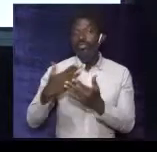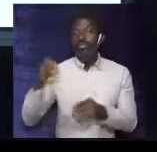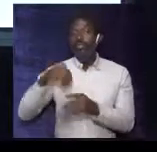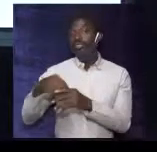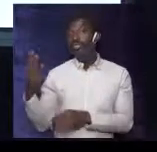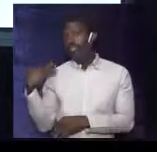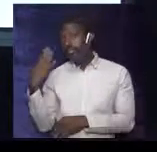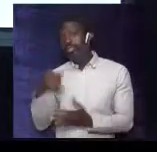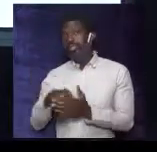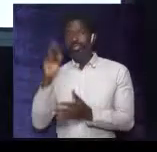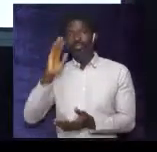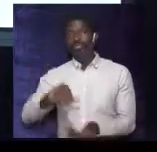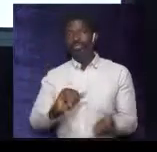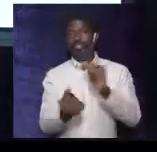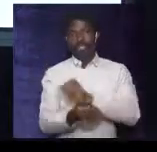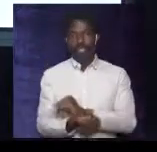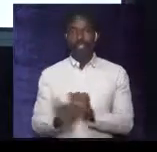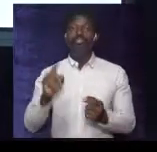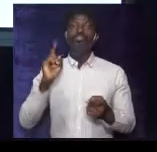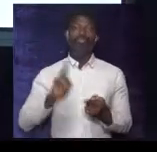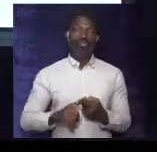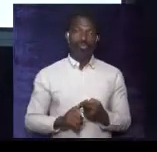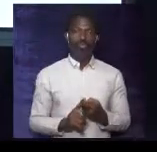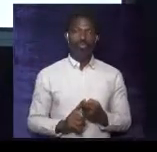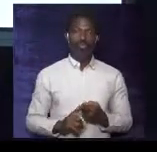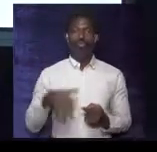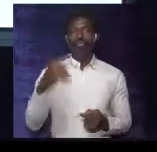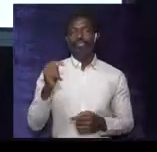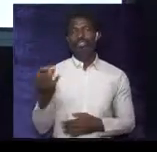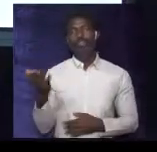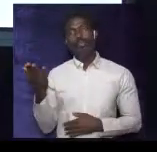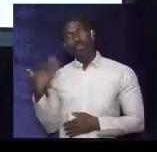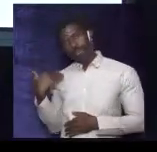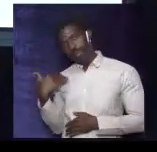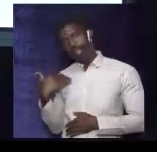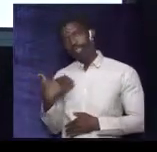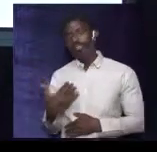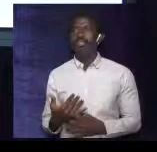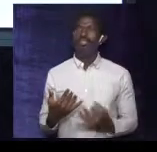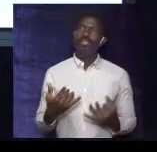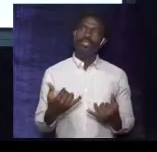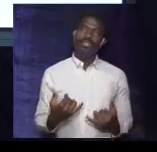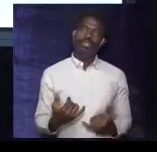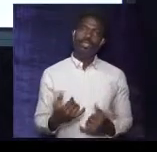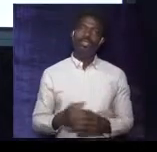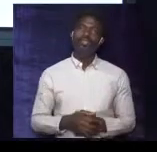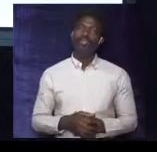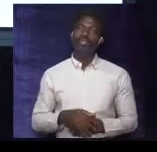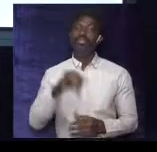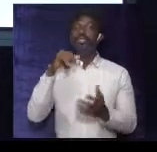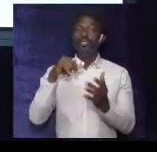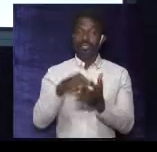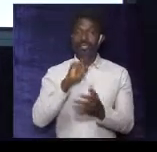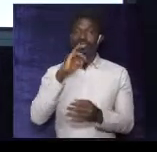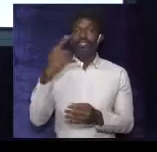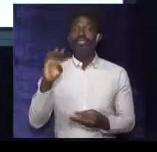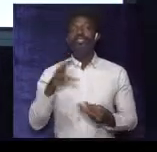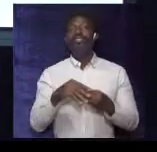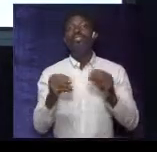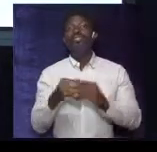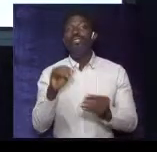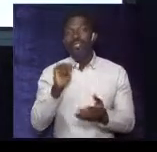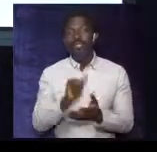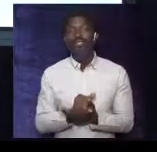referring to something in the past, you know that it will definitely change to in the past tense. So it